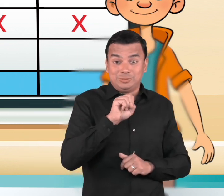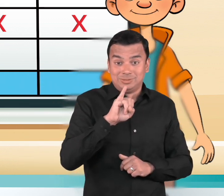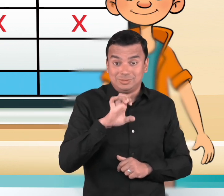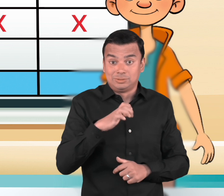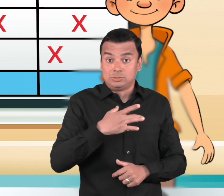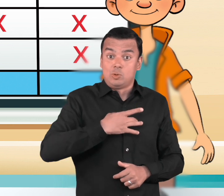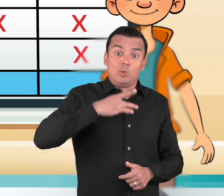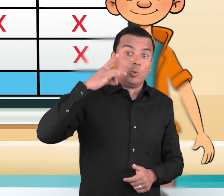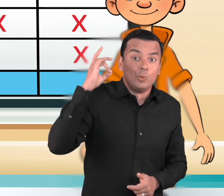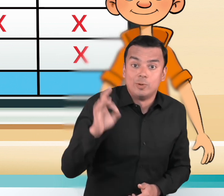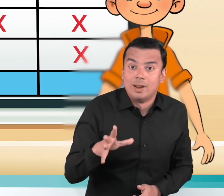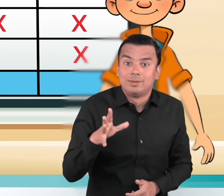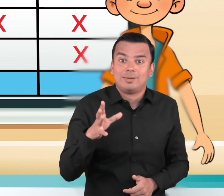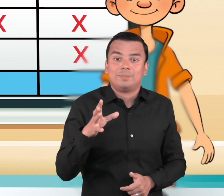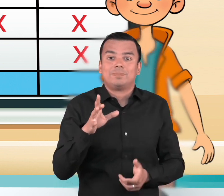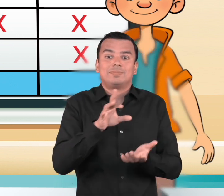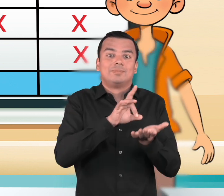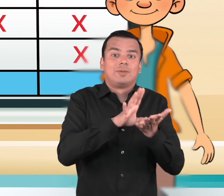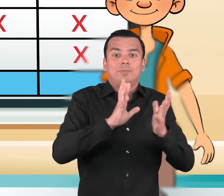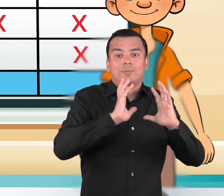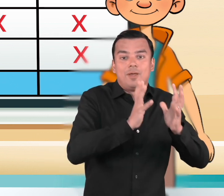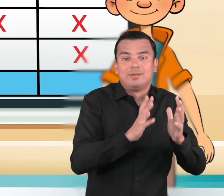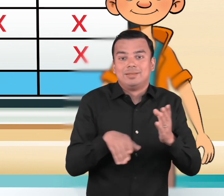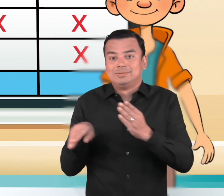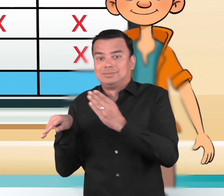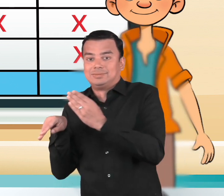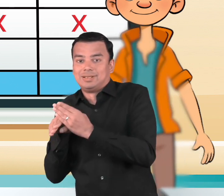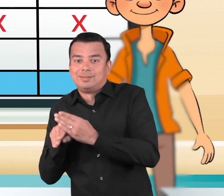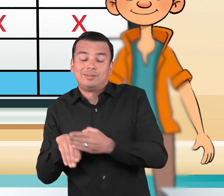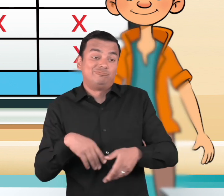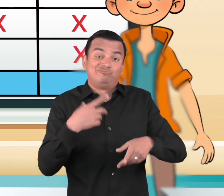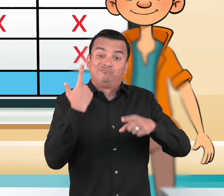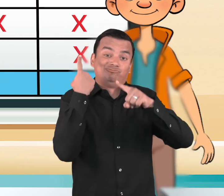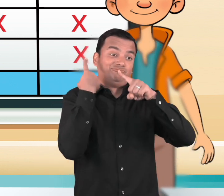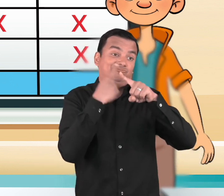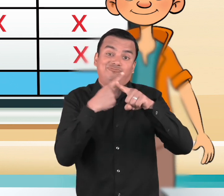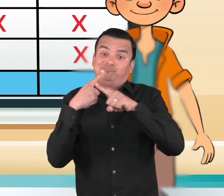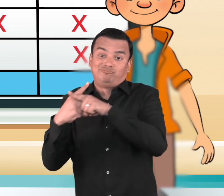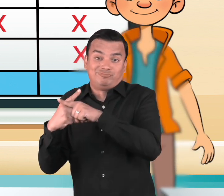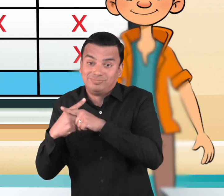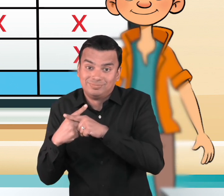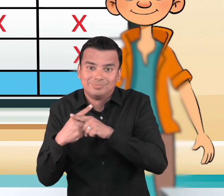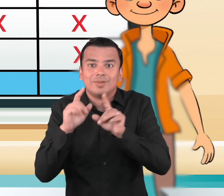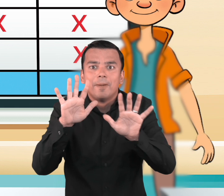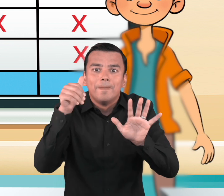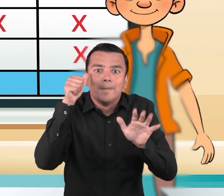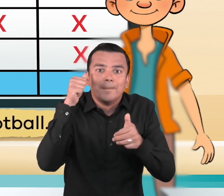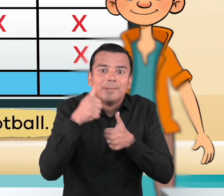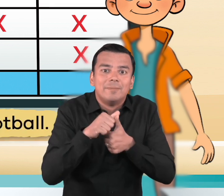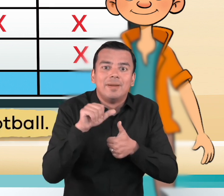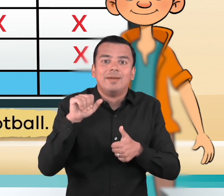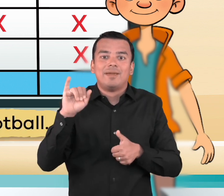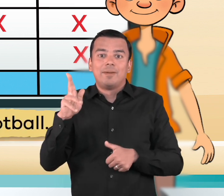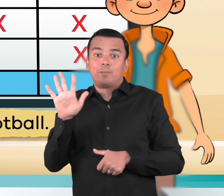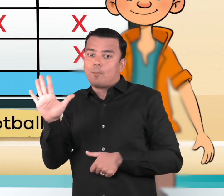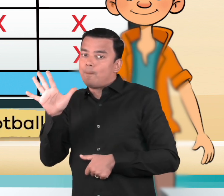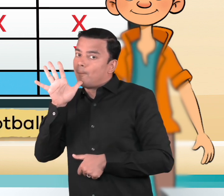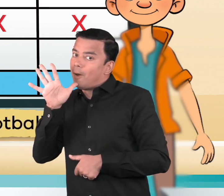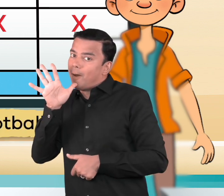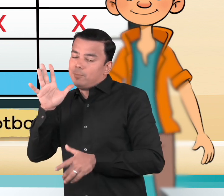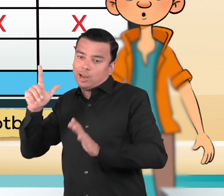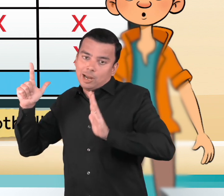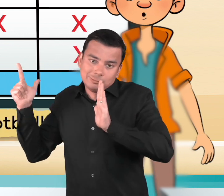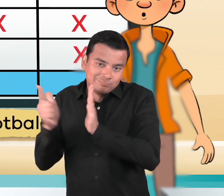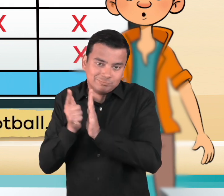play kickball or soccer. So those 2 are not options for Susie. And remember, JK's mom